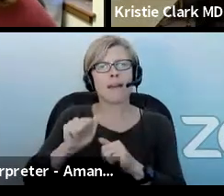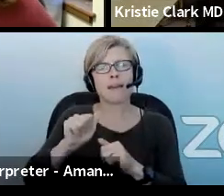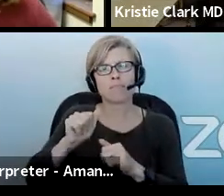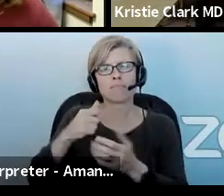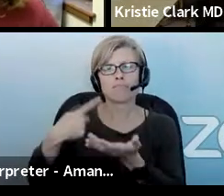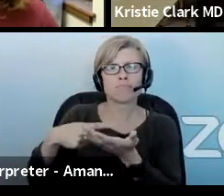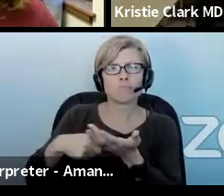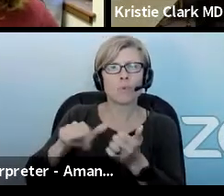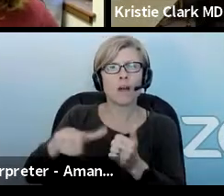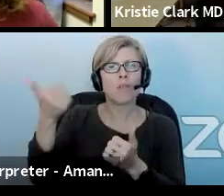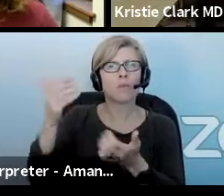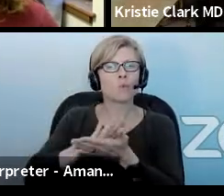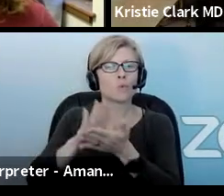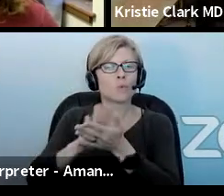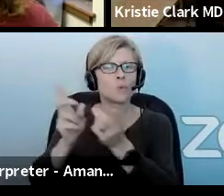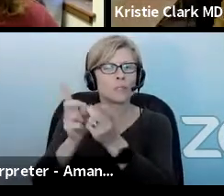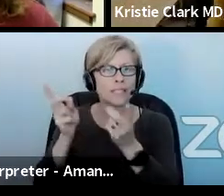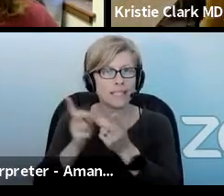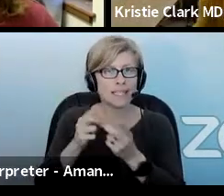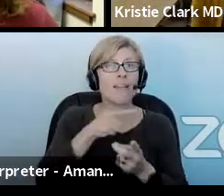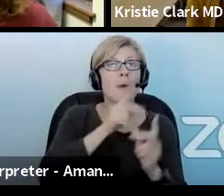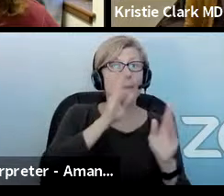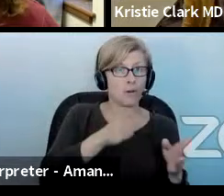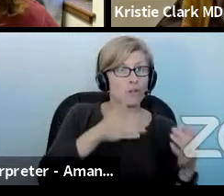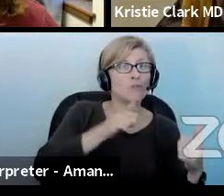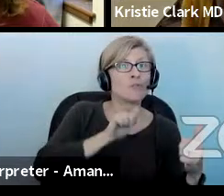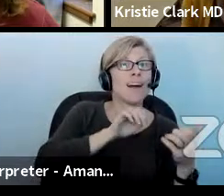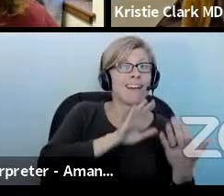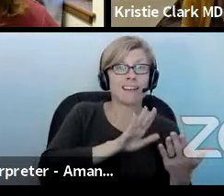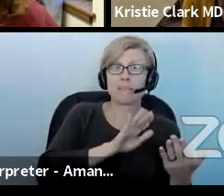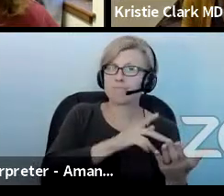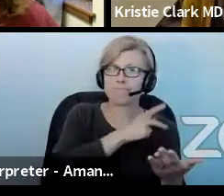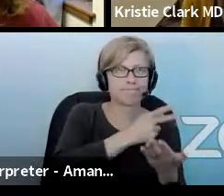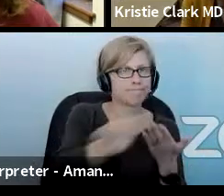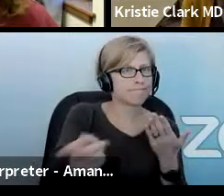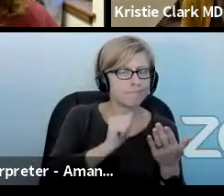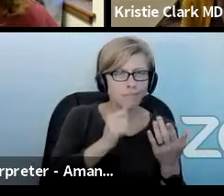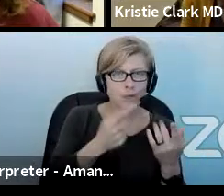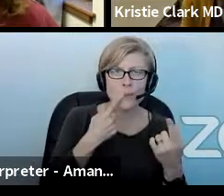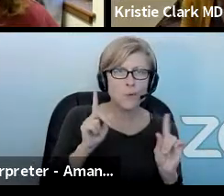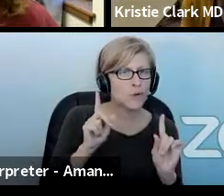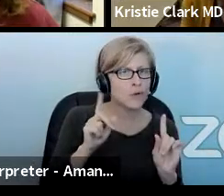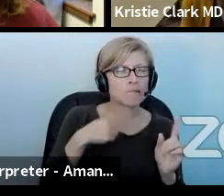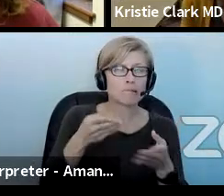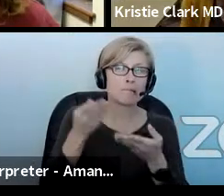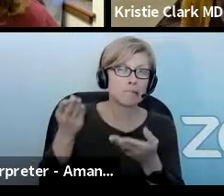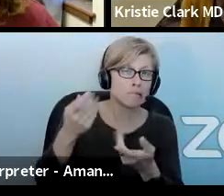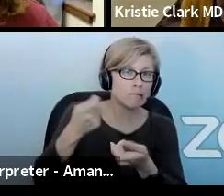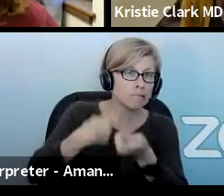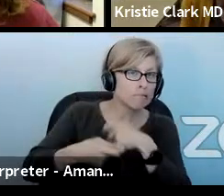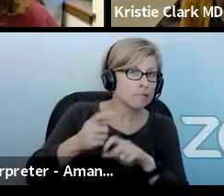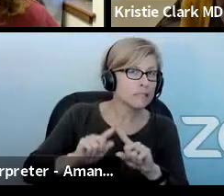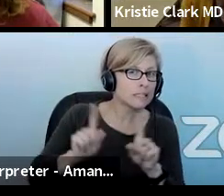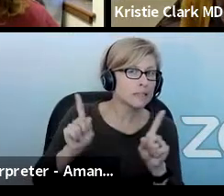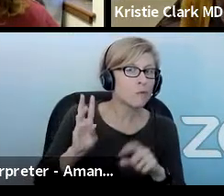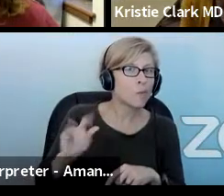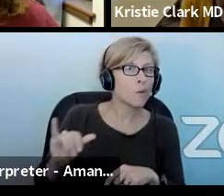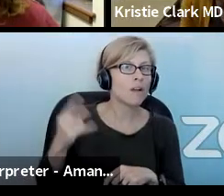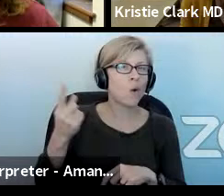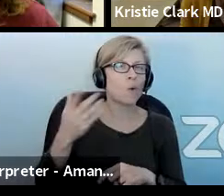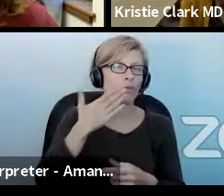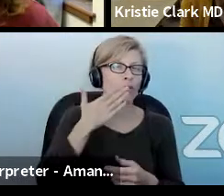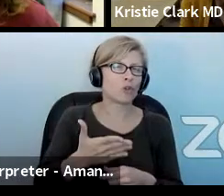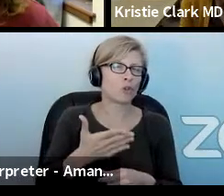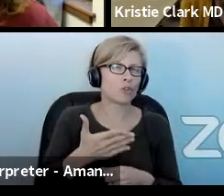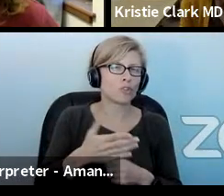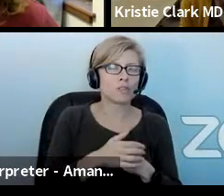of, hey, somebody else tried this and it didn't work. So, maybe try this first. That's always helpful. Kind of